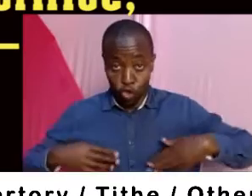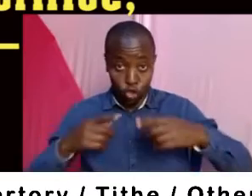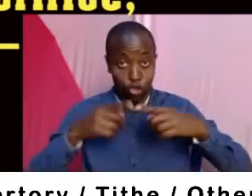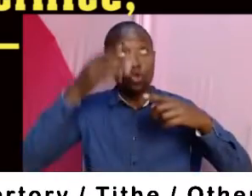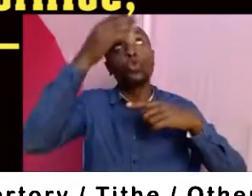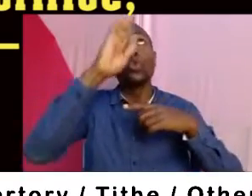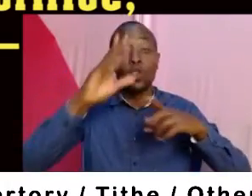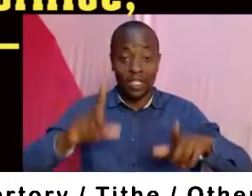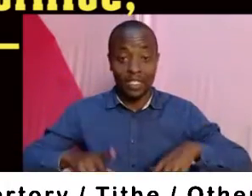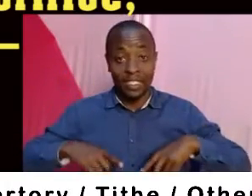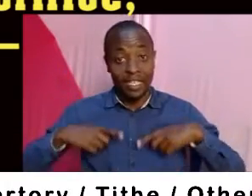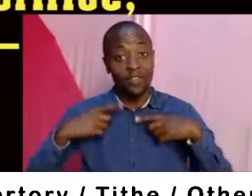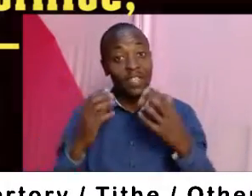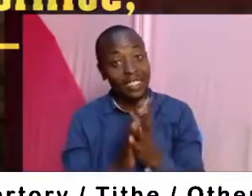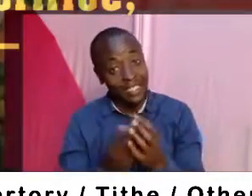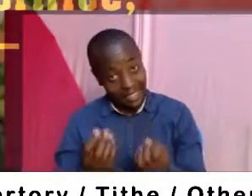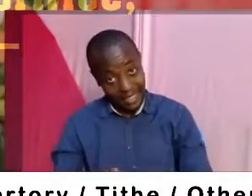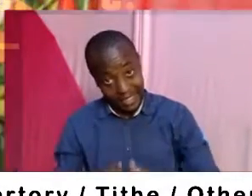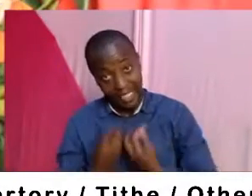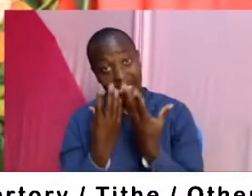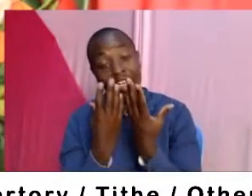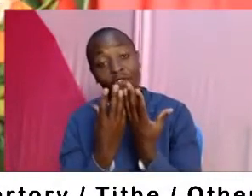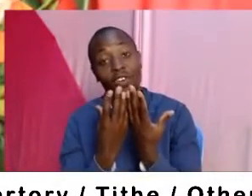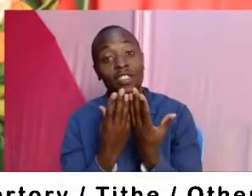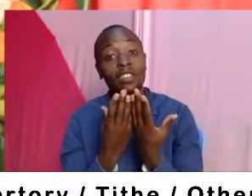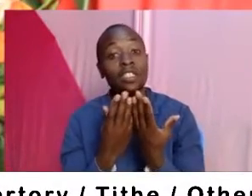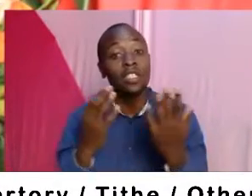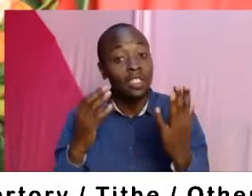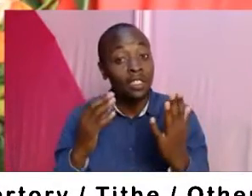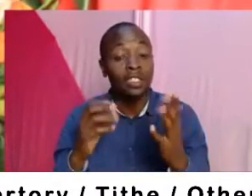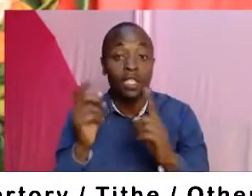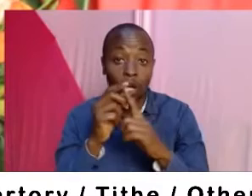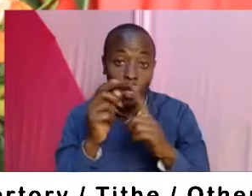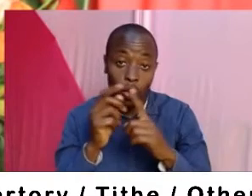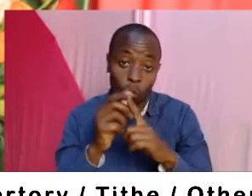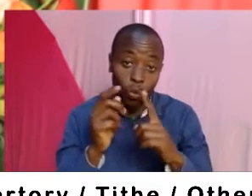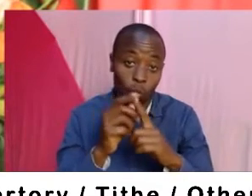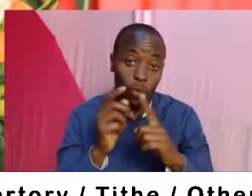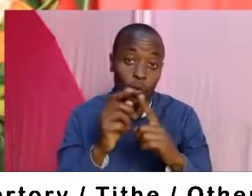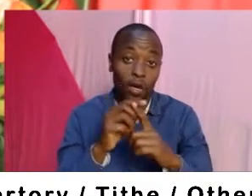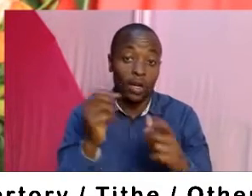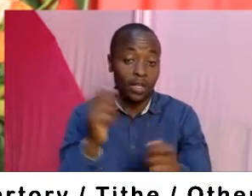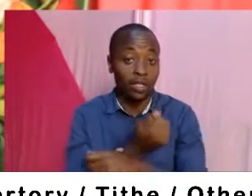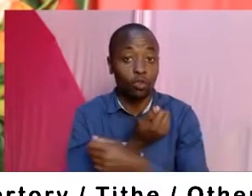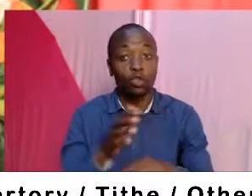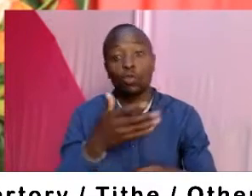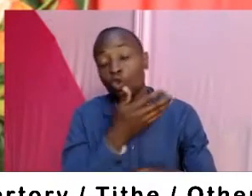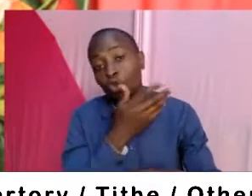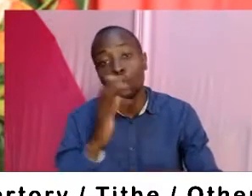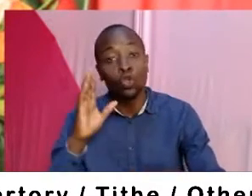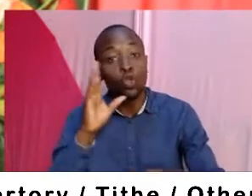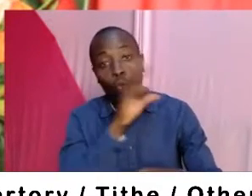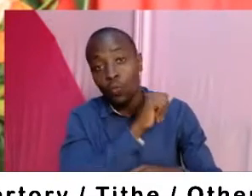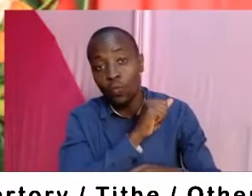as living sacrifices. And there's a term that is quite we cannot miss in this scripture and in this context,